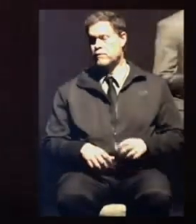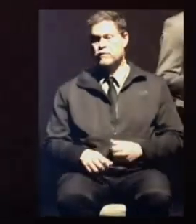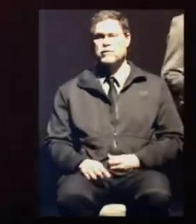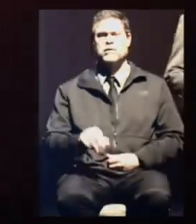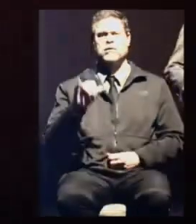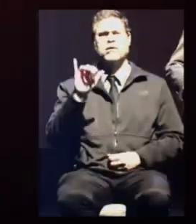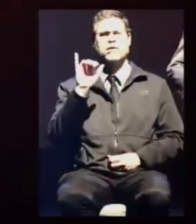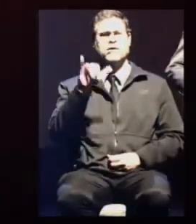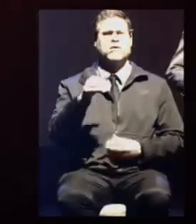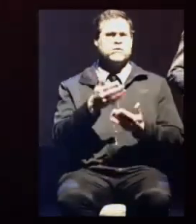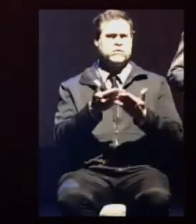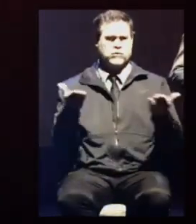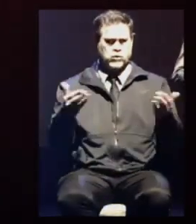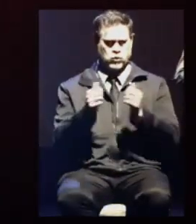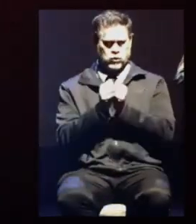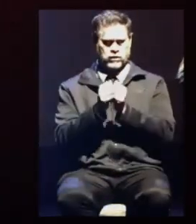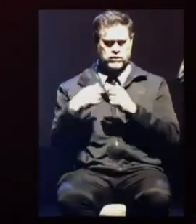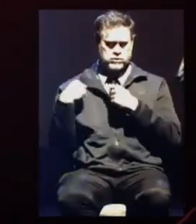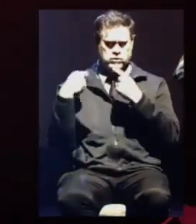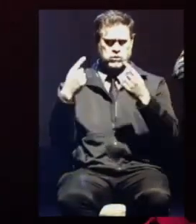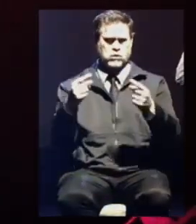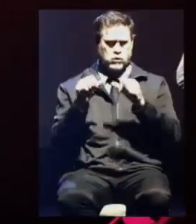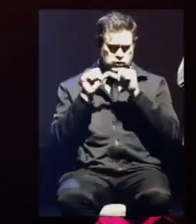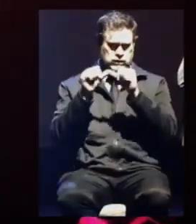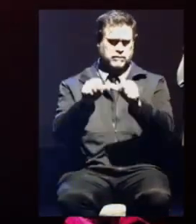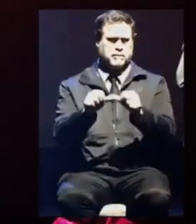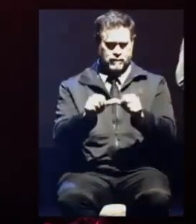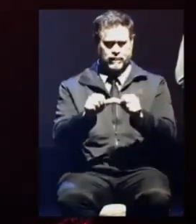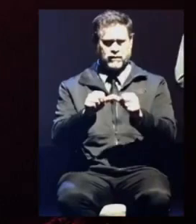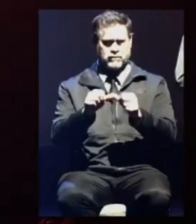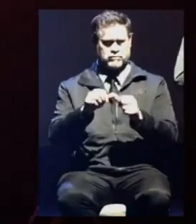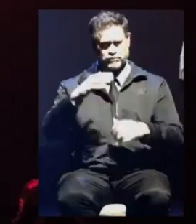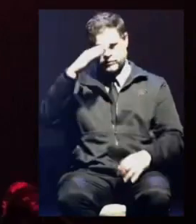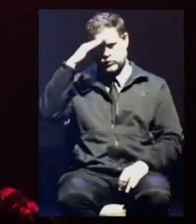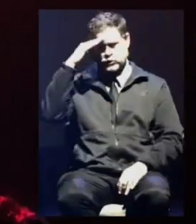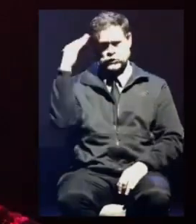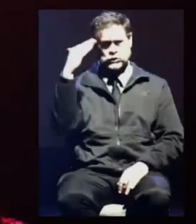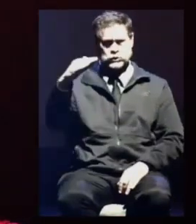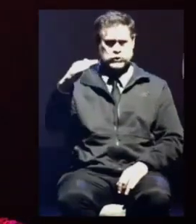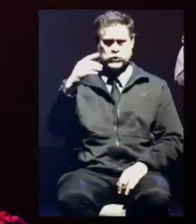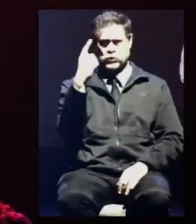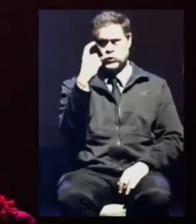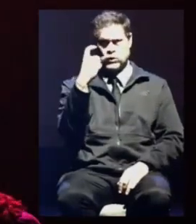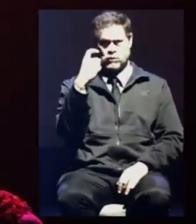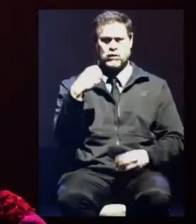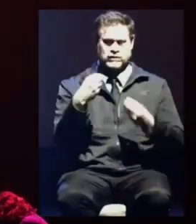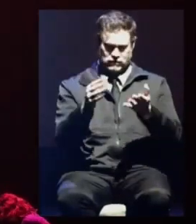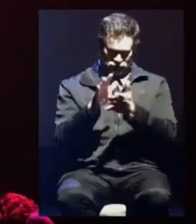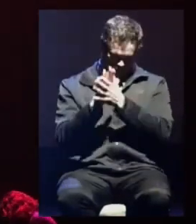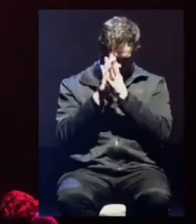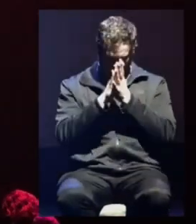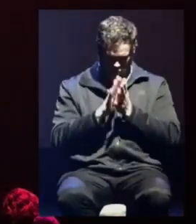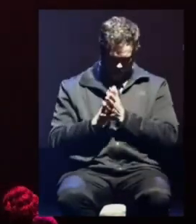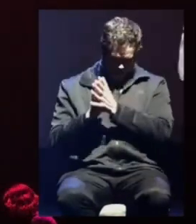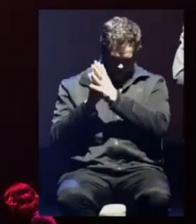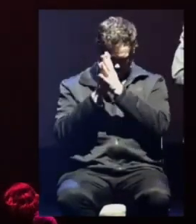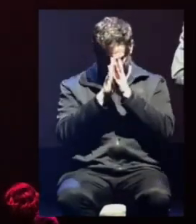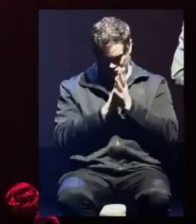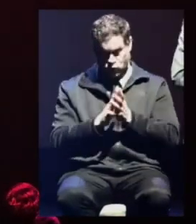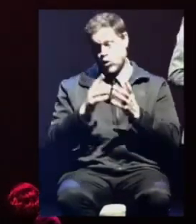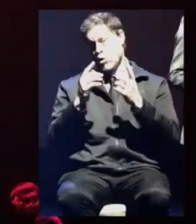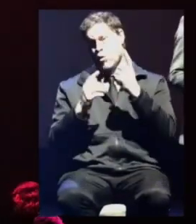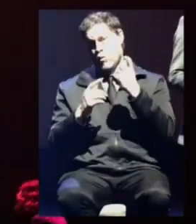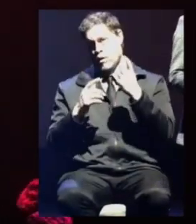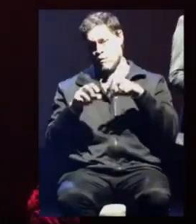Those of you that have been with us the whole time, I salute you. We have one more, yeah, there you go. Give yourselves a round of applause. We have one